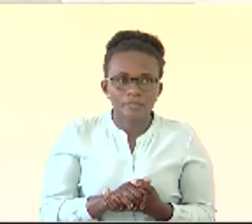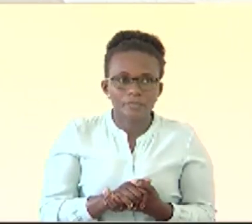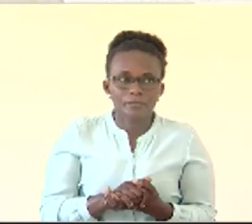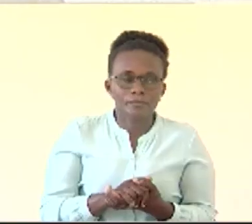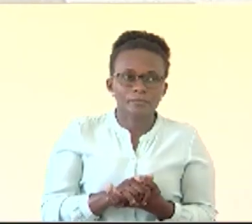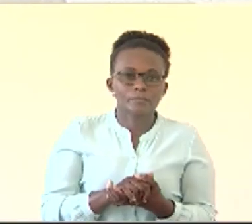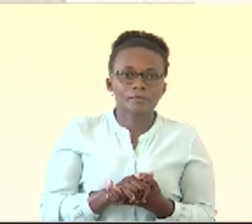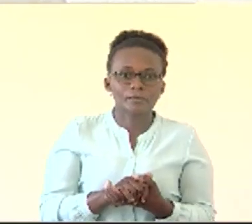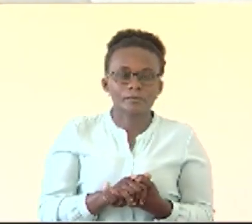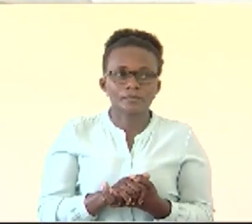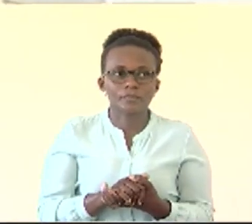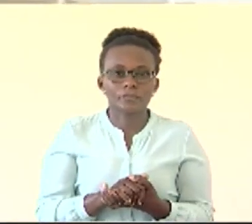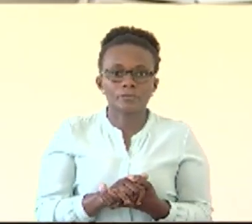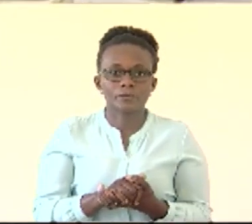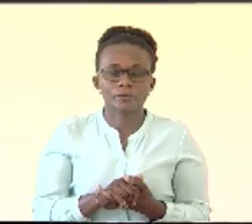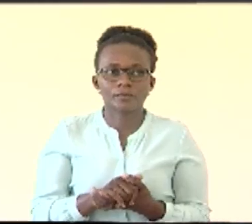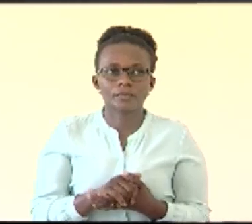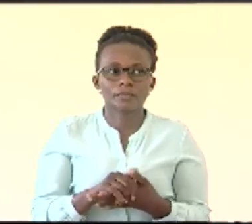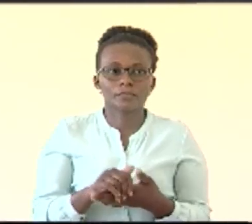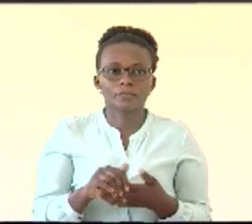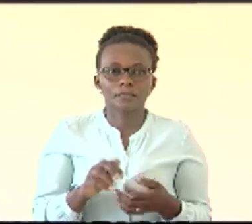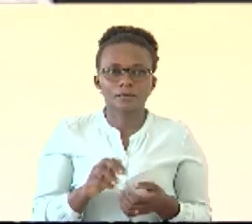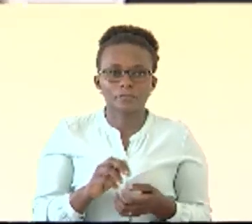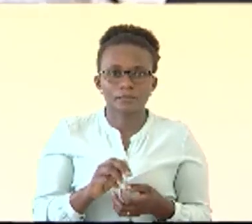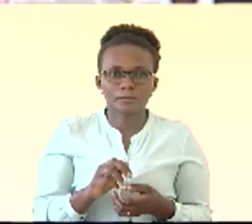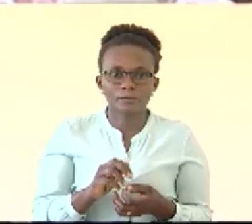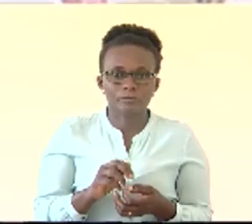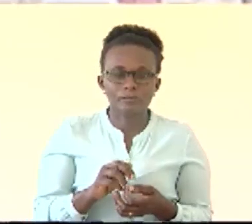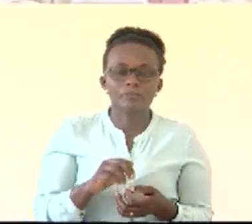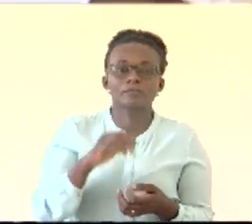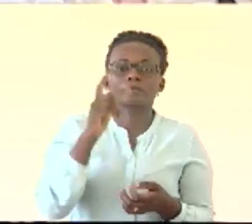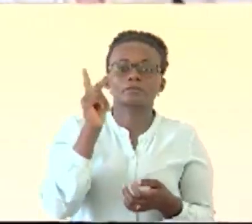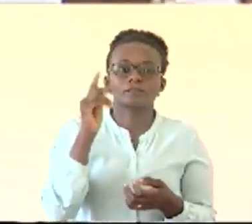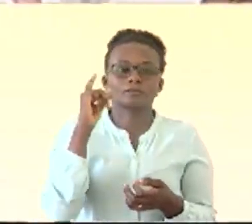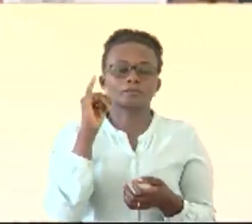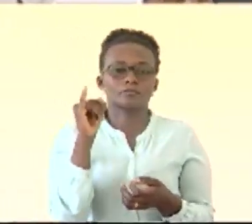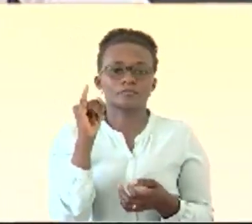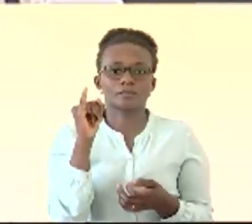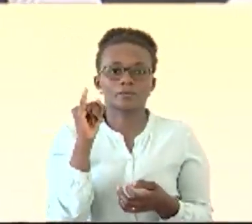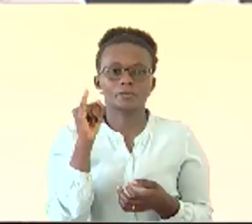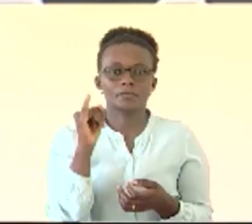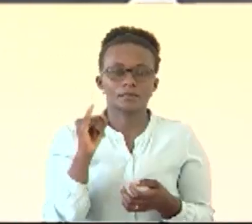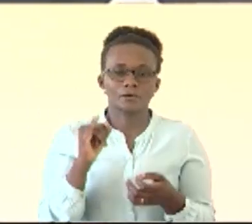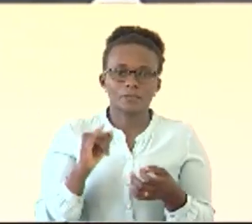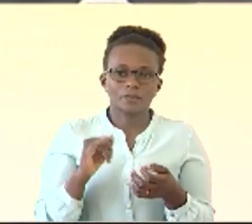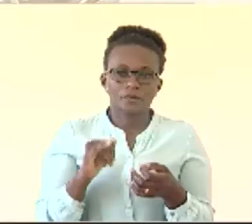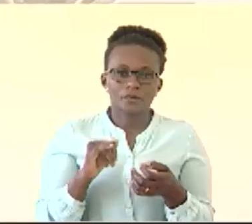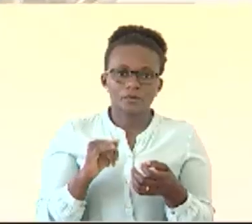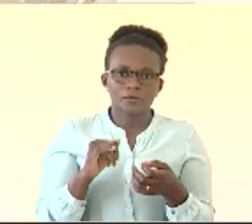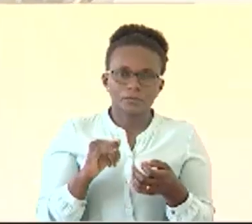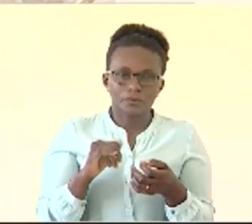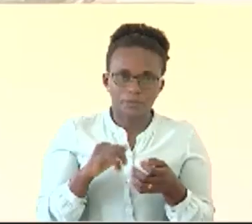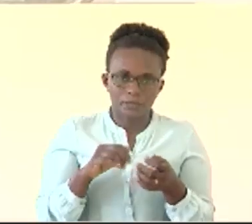iodide. What do we expect? Potassium iodide solution. It is going to be